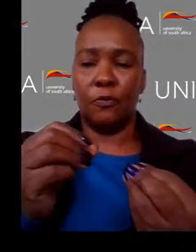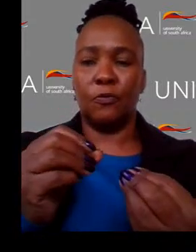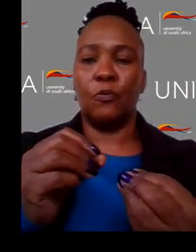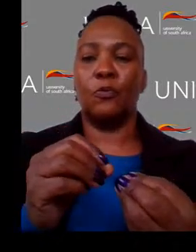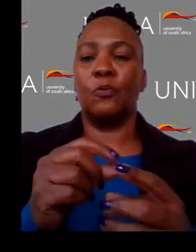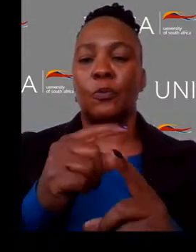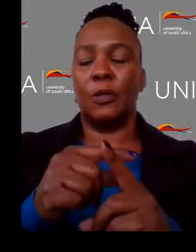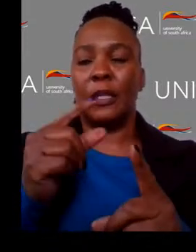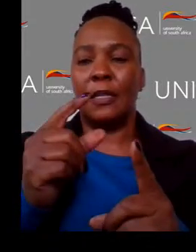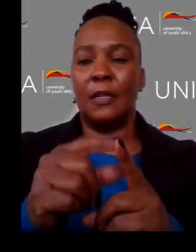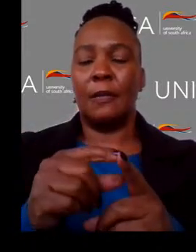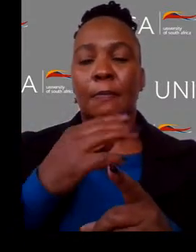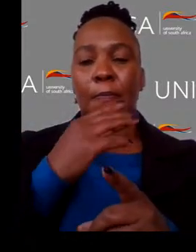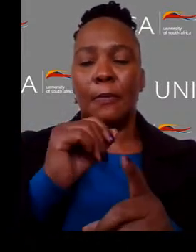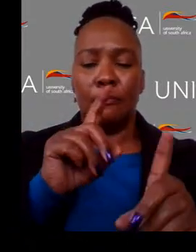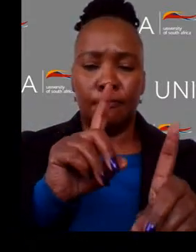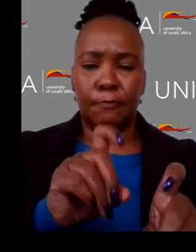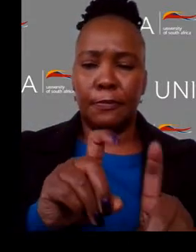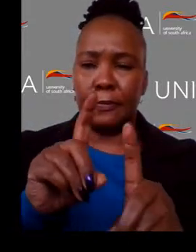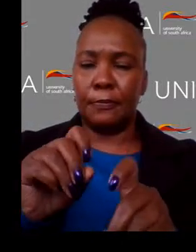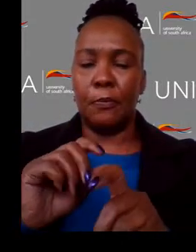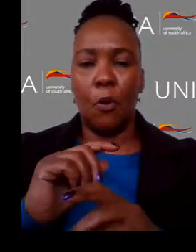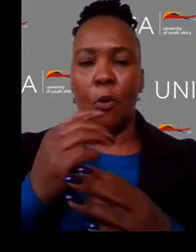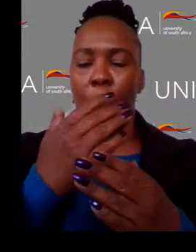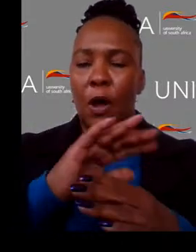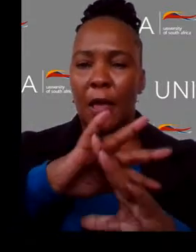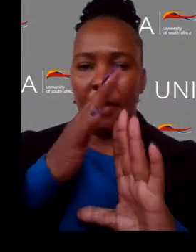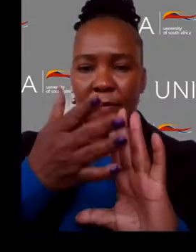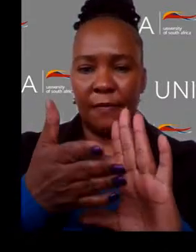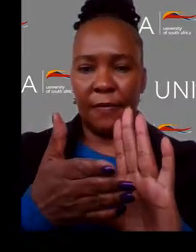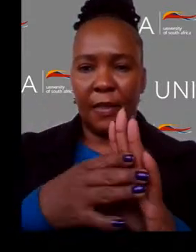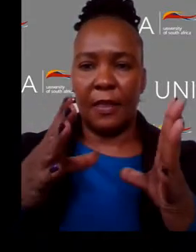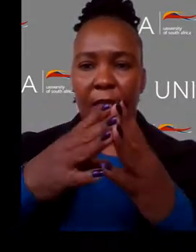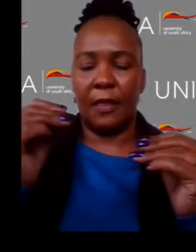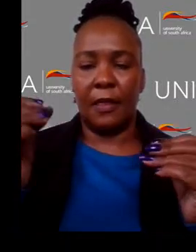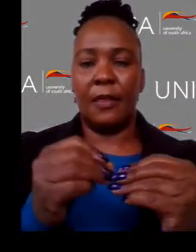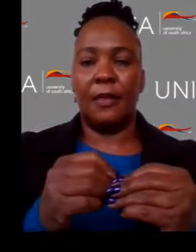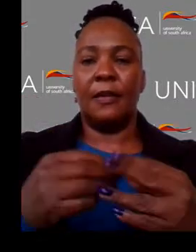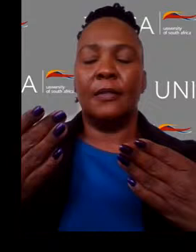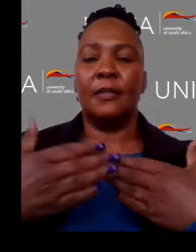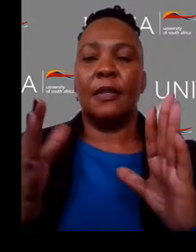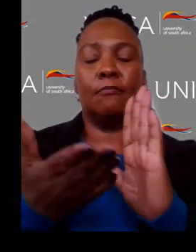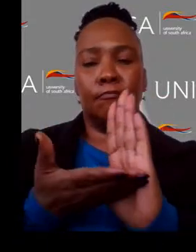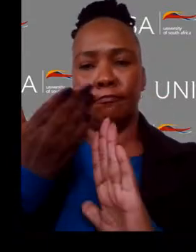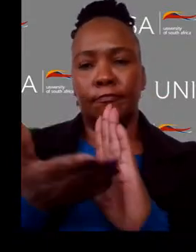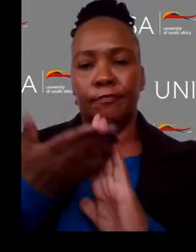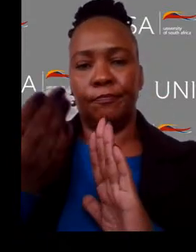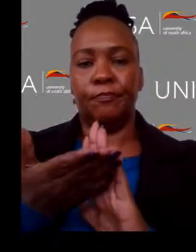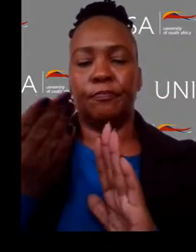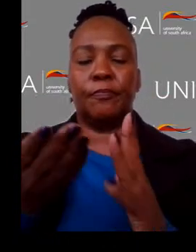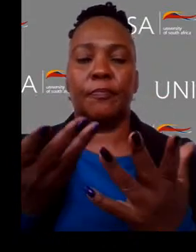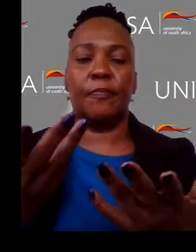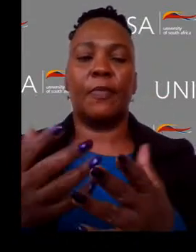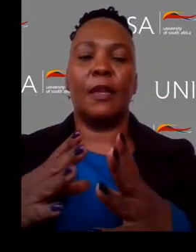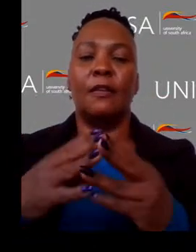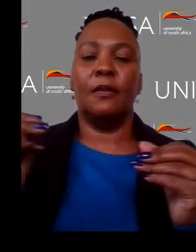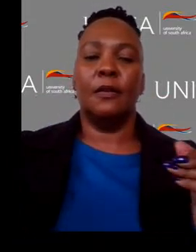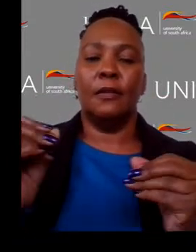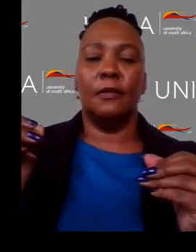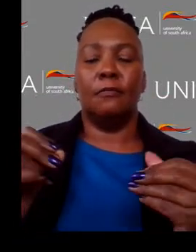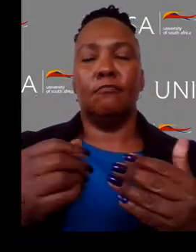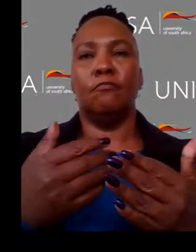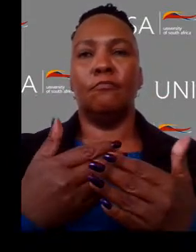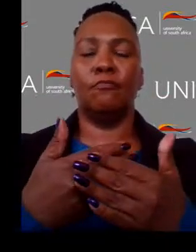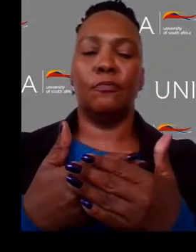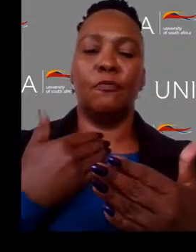the text. Now, and then you can finish and start the upload process. So this is if you finish before